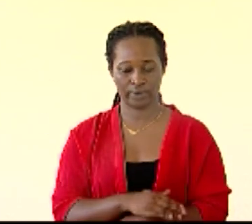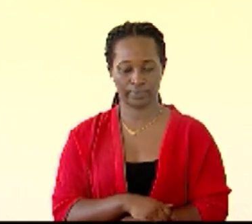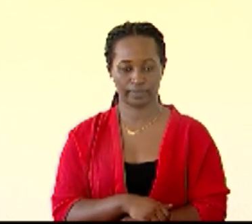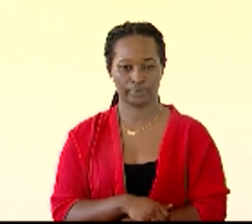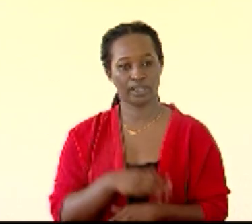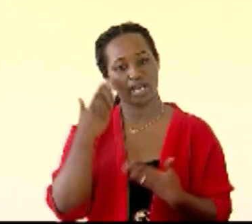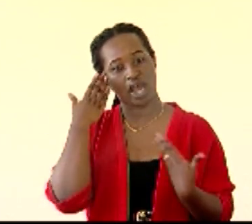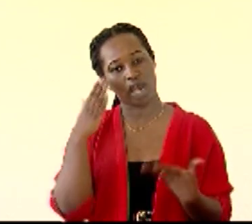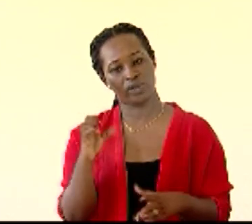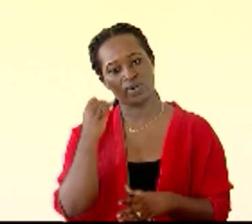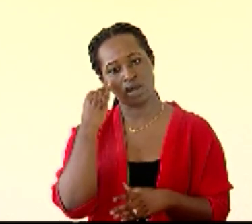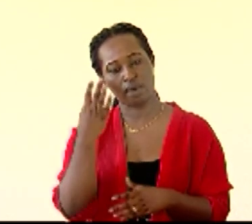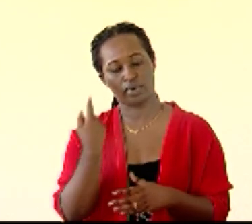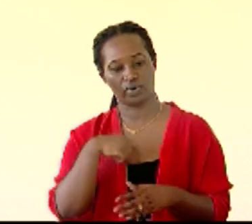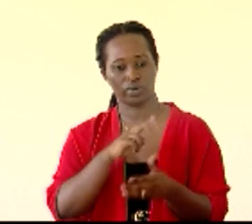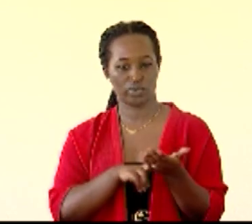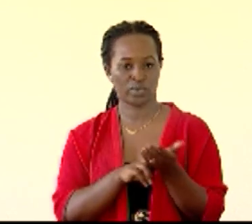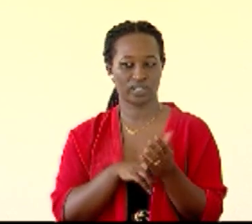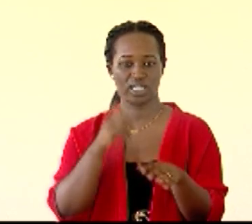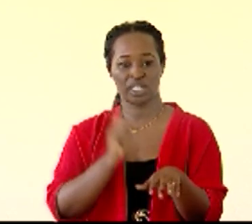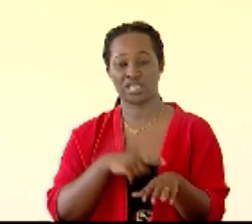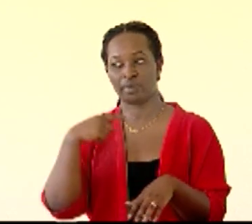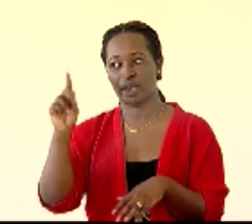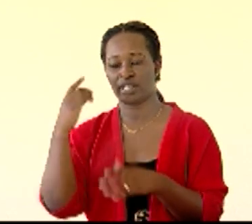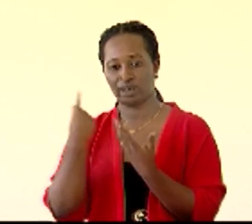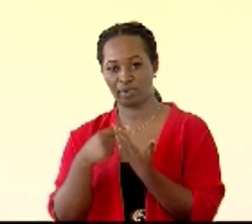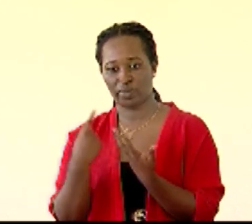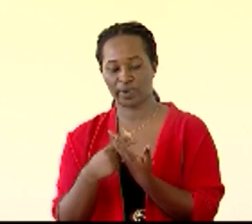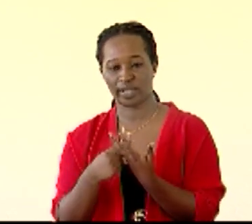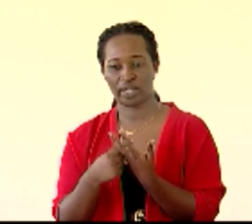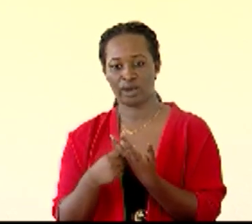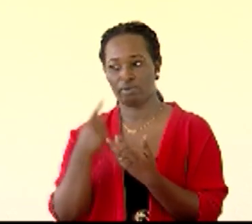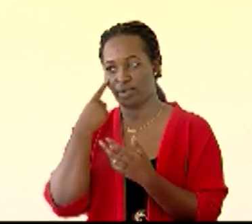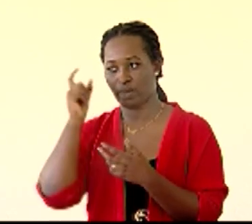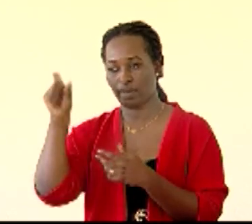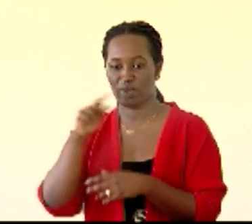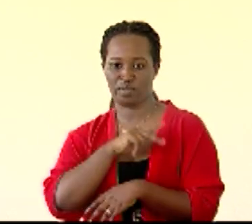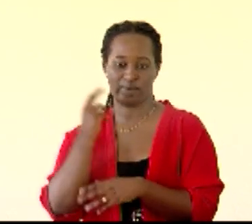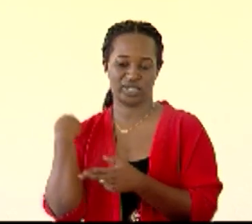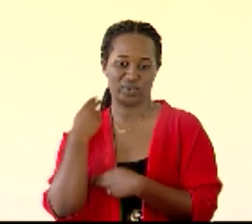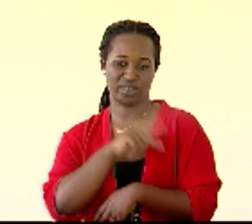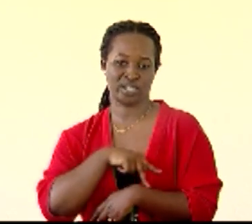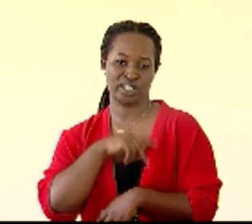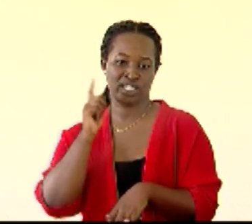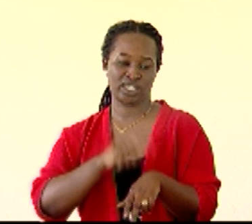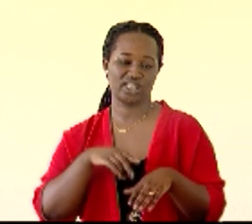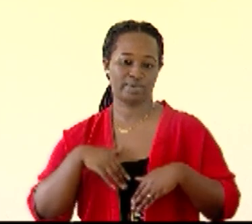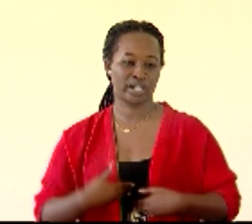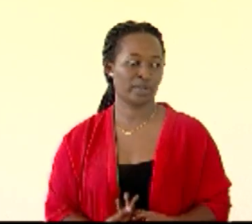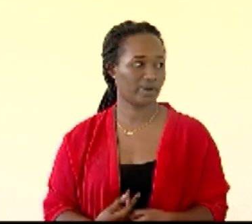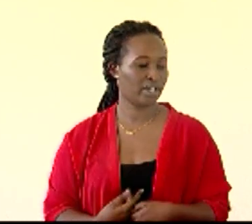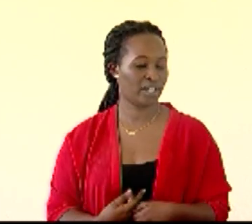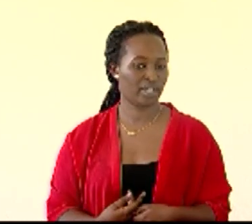I don't know how many times when you go to weddings you've seen, once these people in protocol get tired, kavana